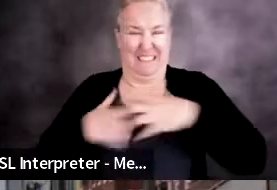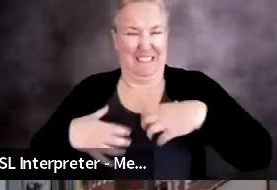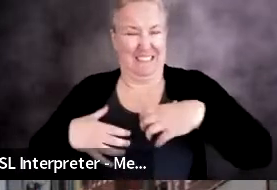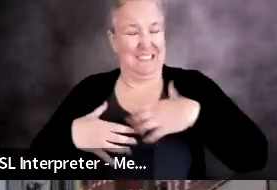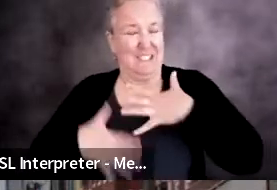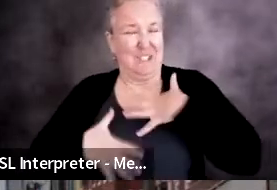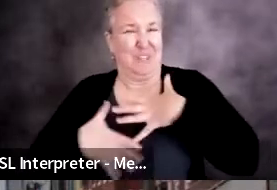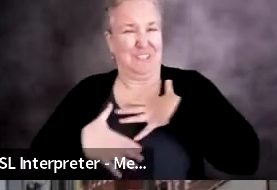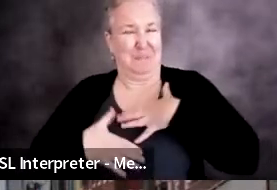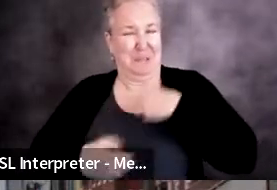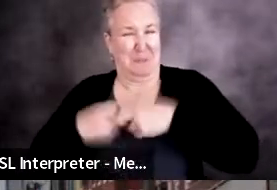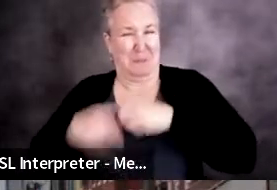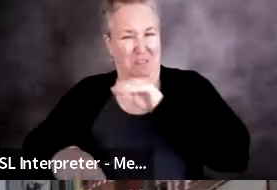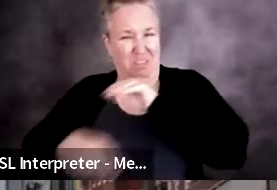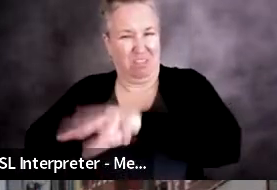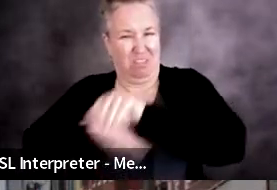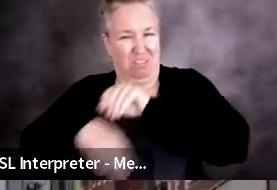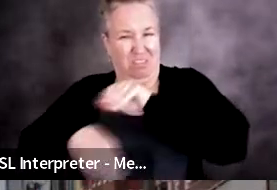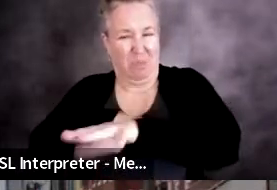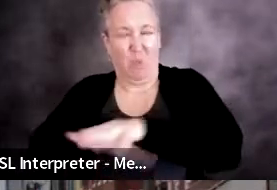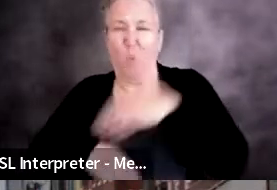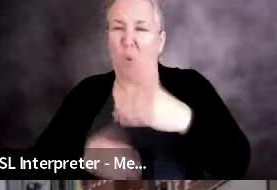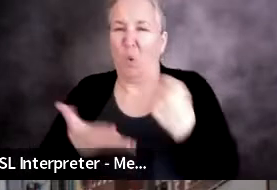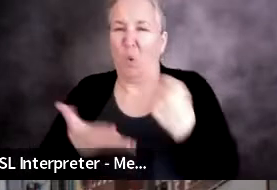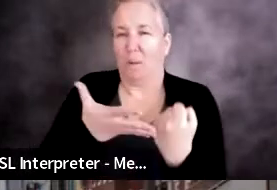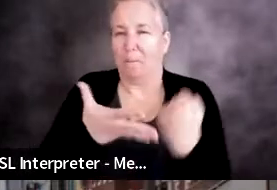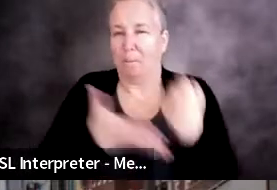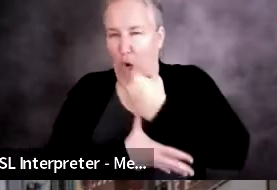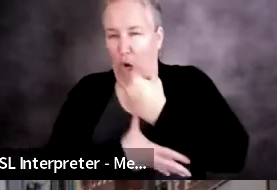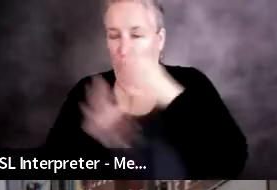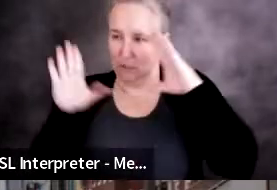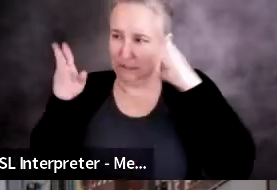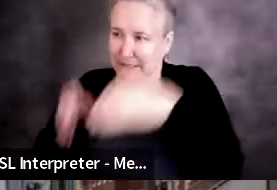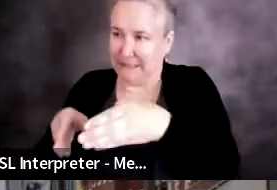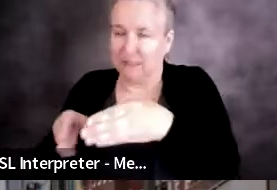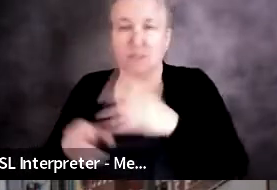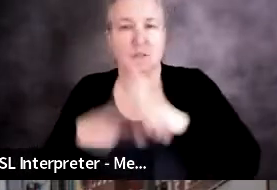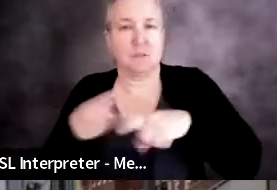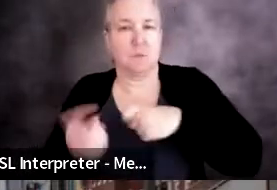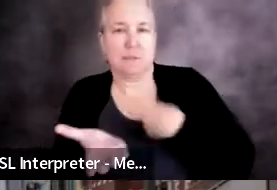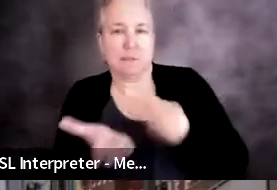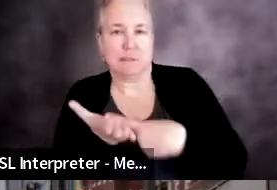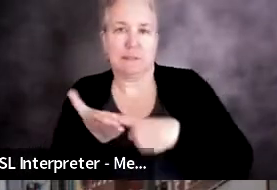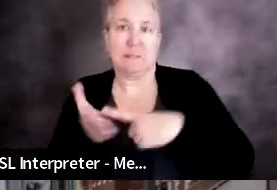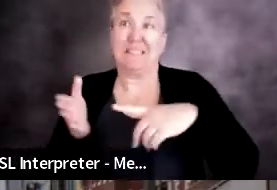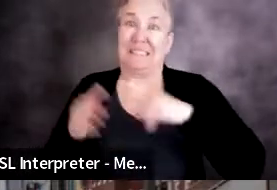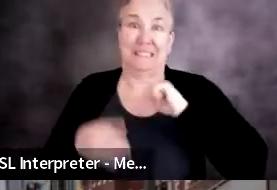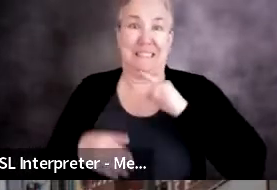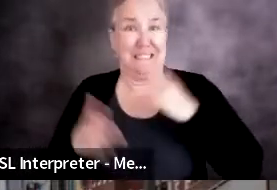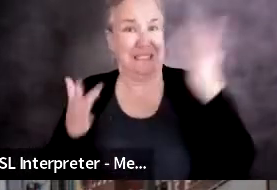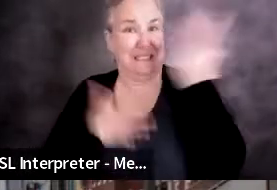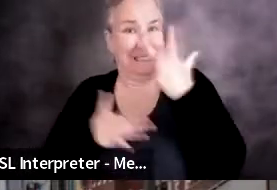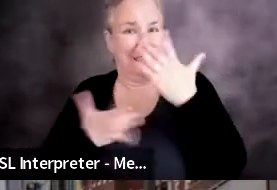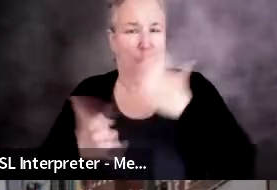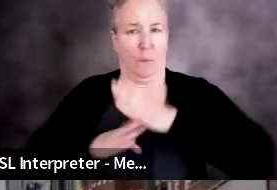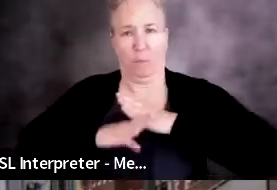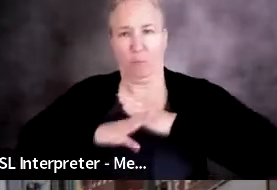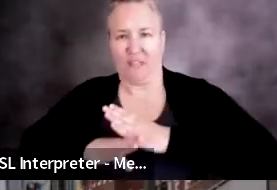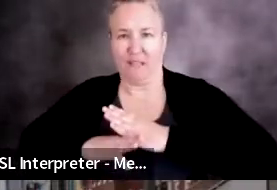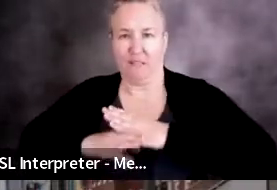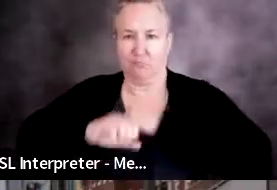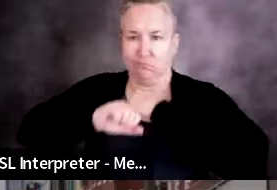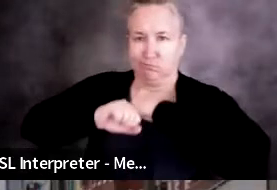complications are really high priority when we talk about preventing serious illness.